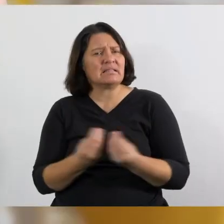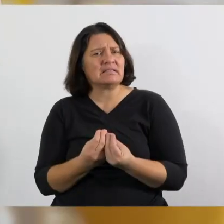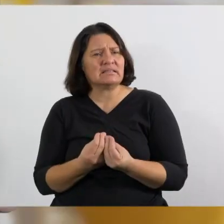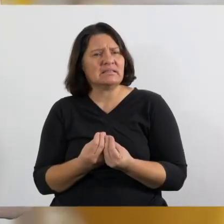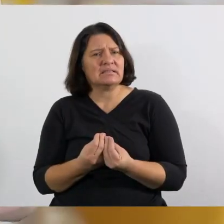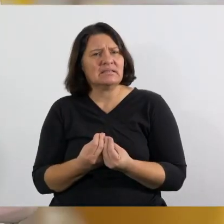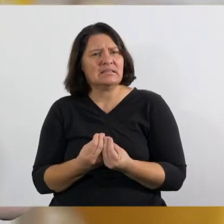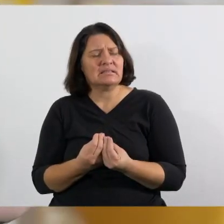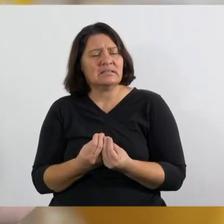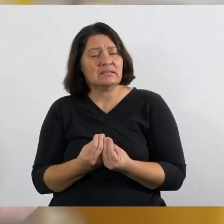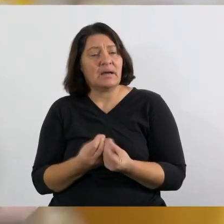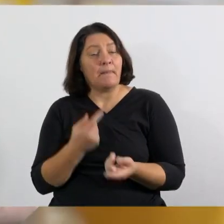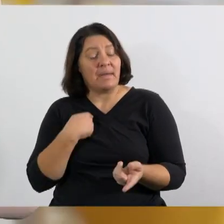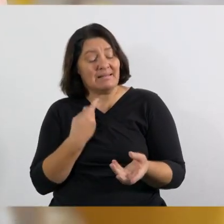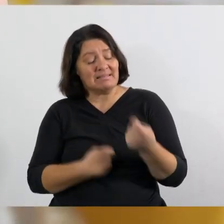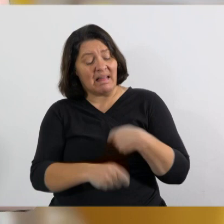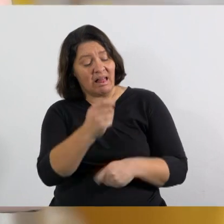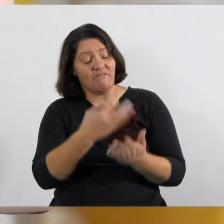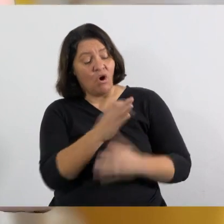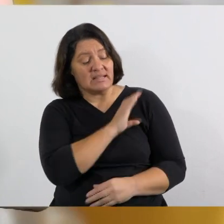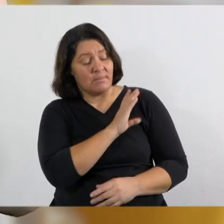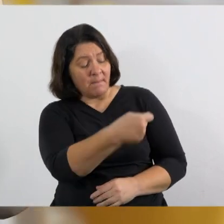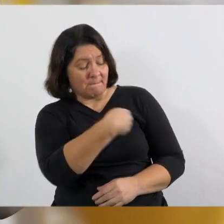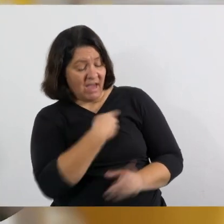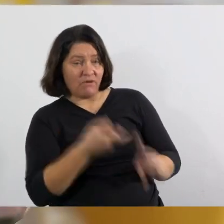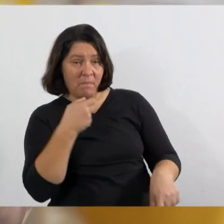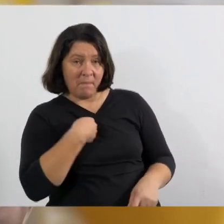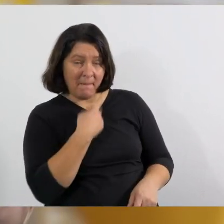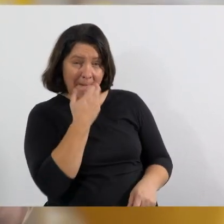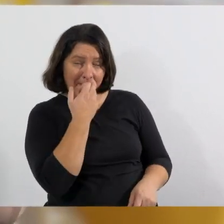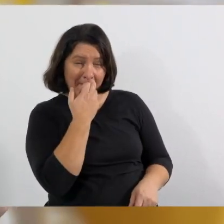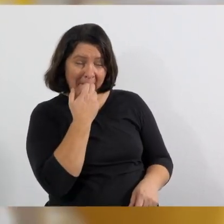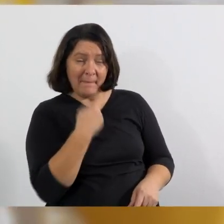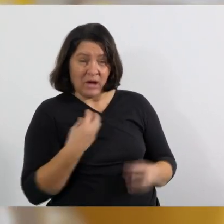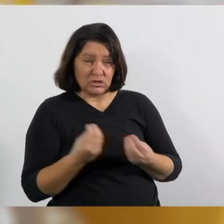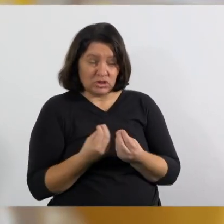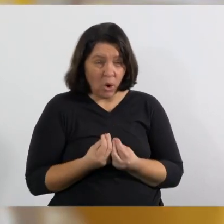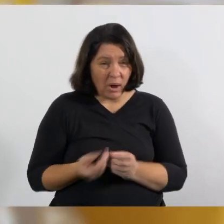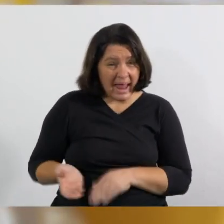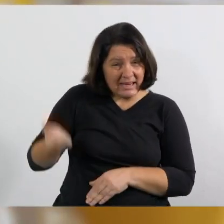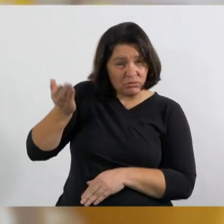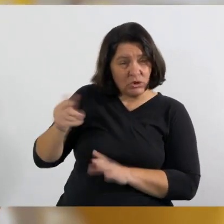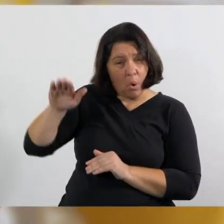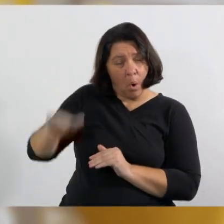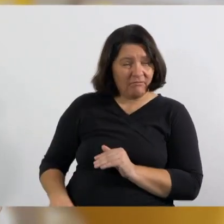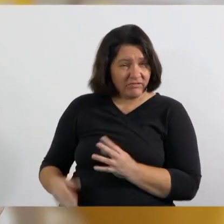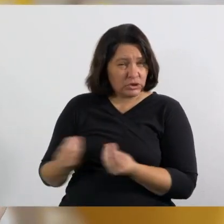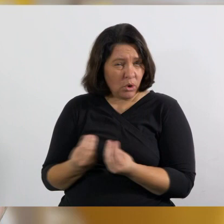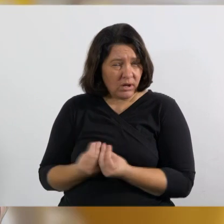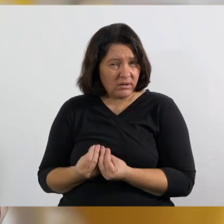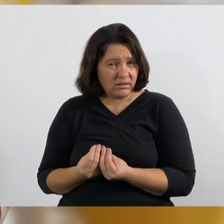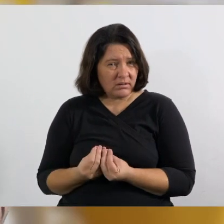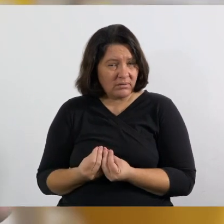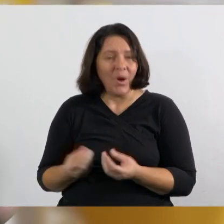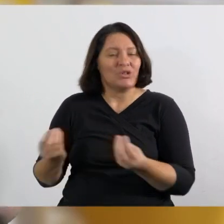am selling goods to the customers, is it increasing my stock or decreasing my stock? It is decreasing